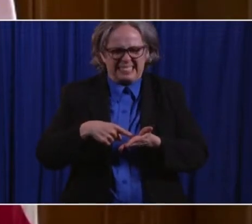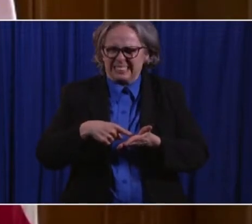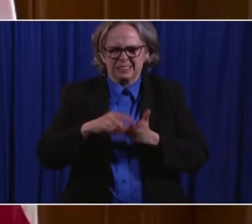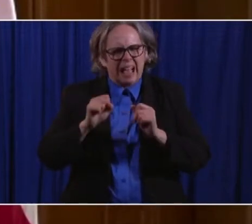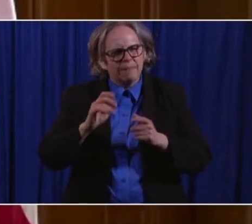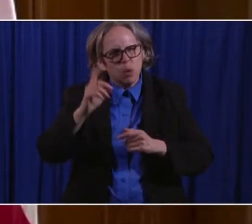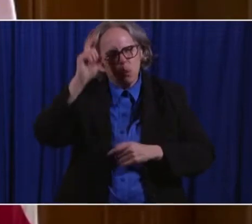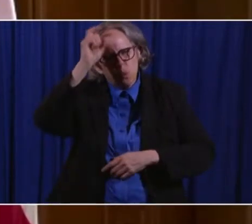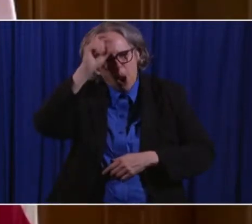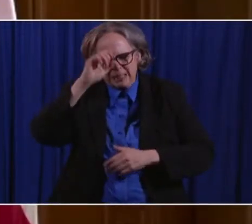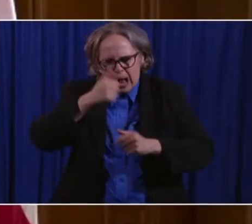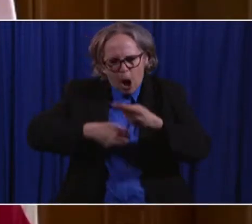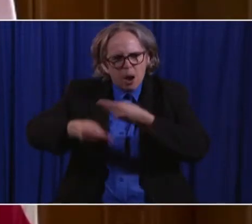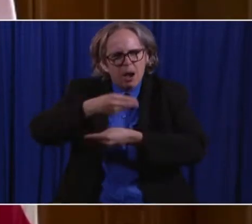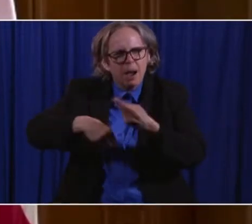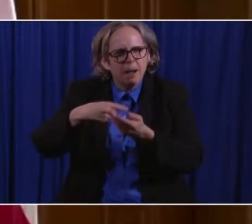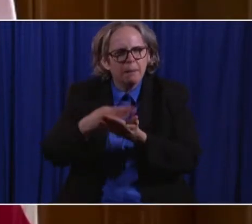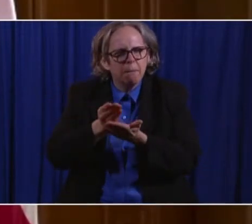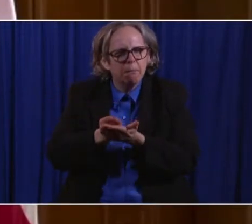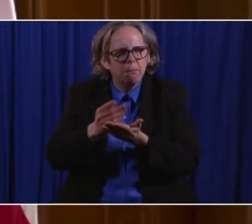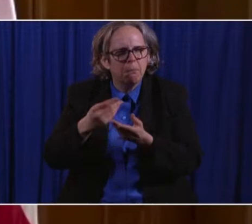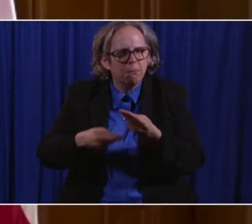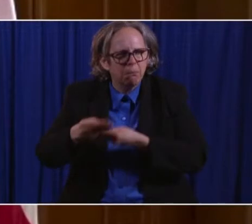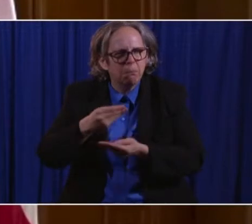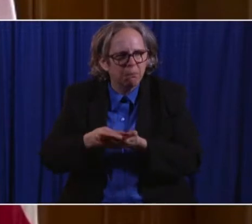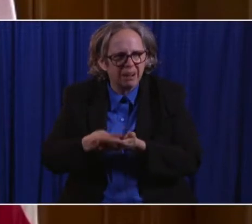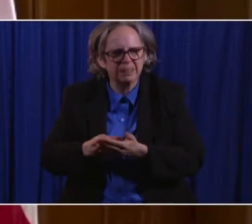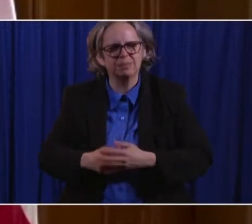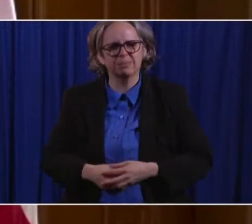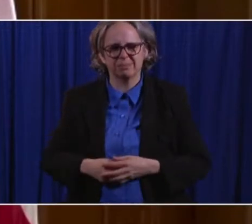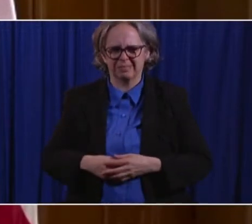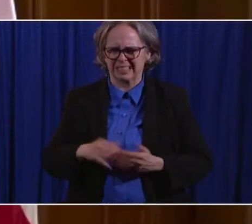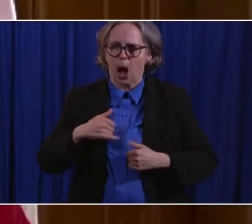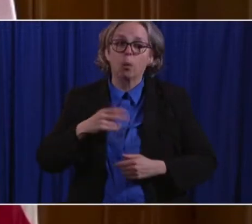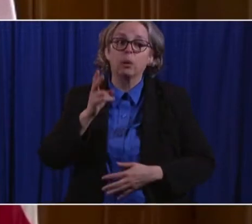do. We just need to see now if we can do it, and I'm hopeful that we can.